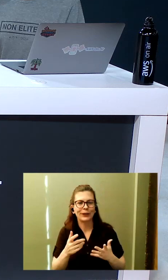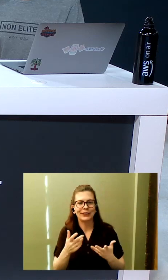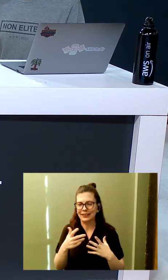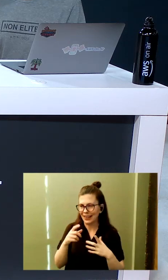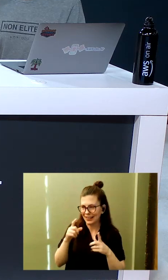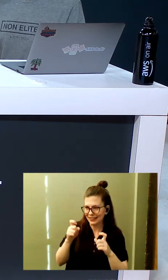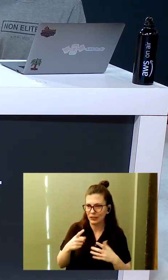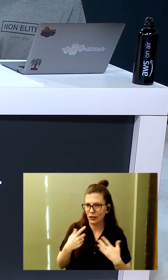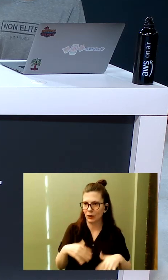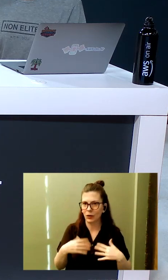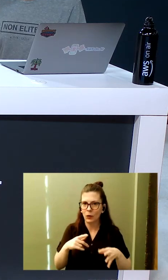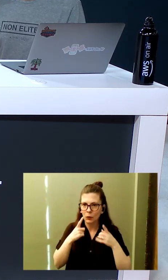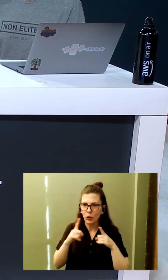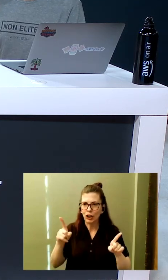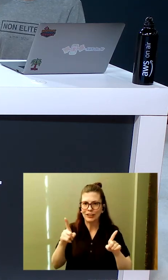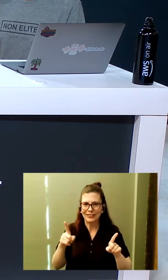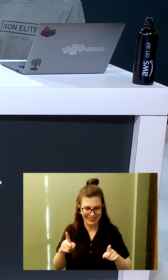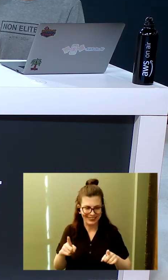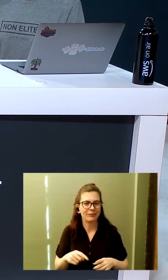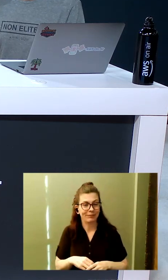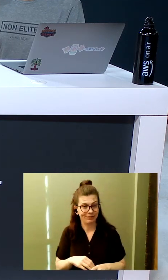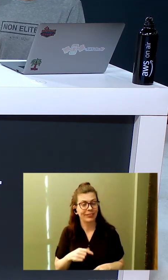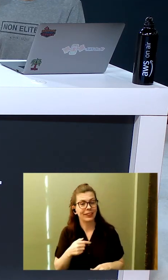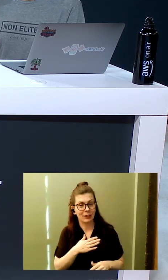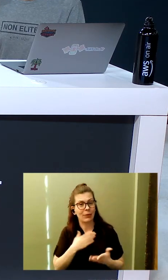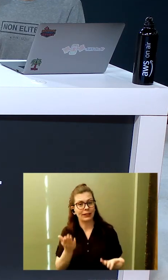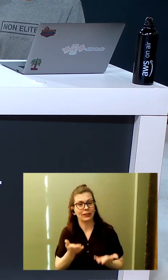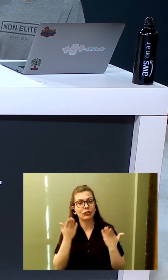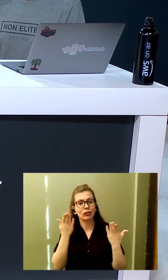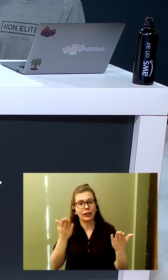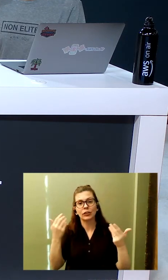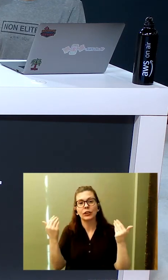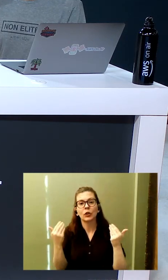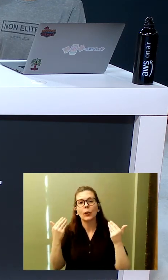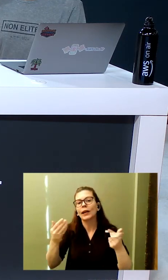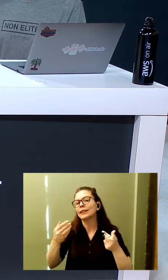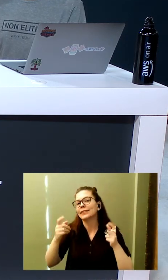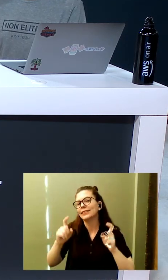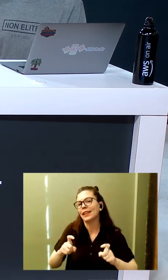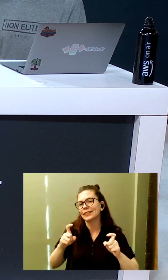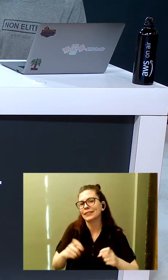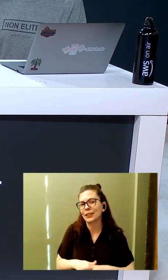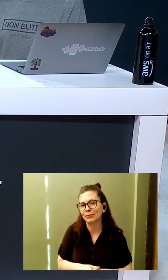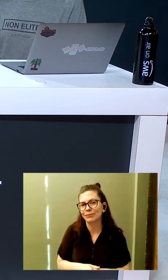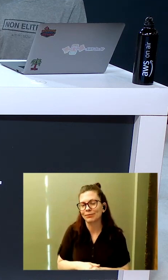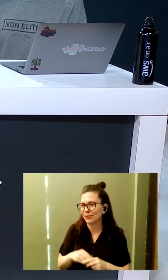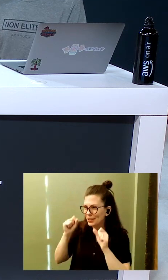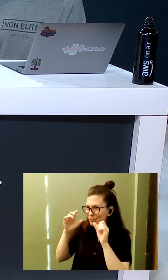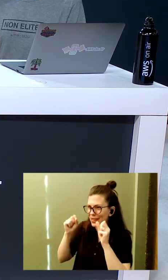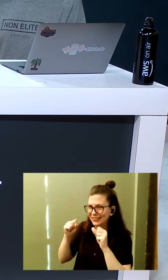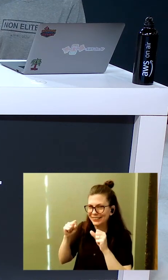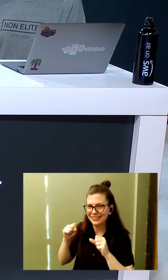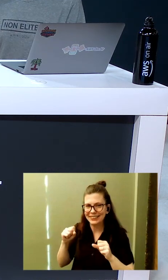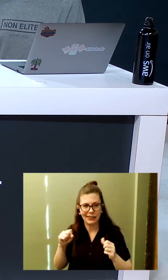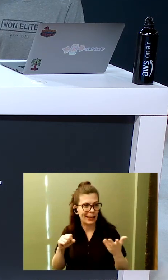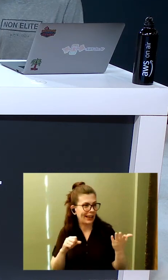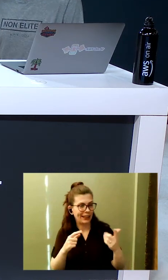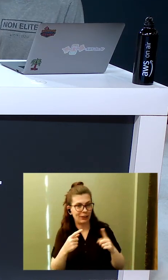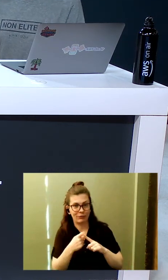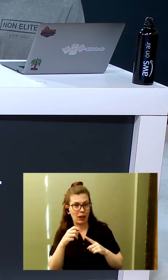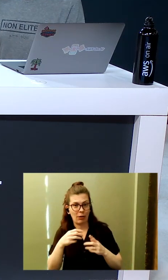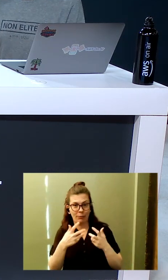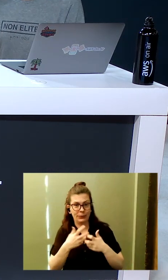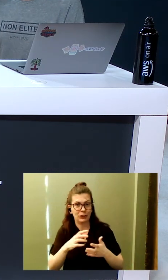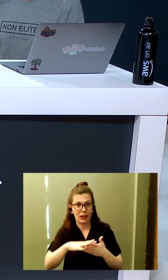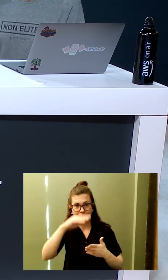works. And so I would just say go and give it a try. Amazing. Awesome. Anything from a machine learning perspective that you... No,